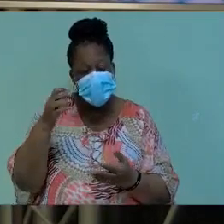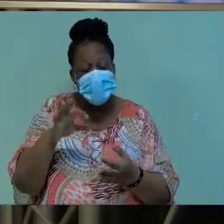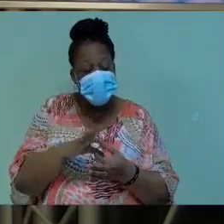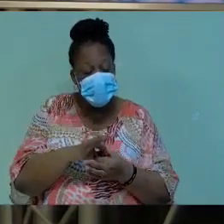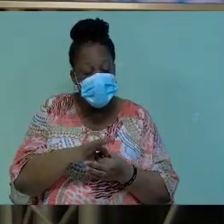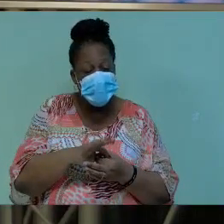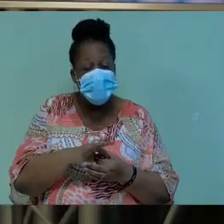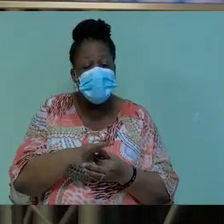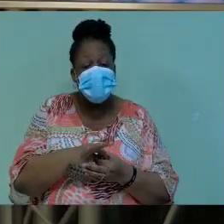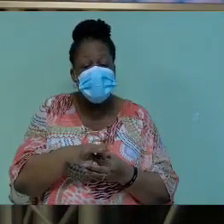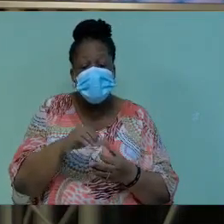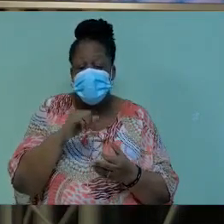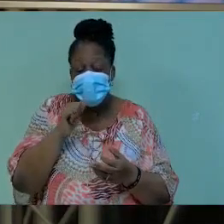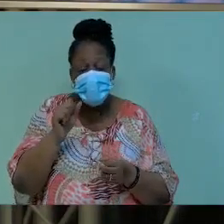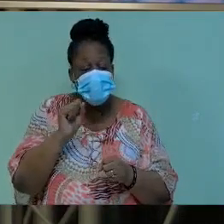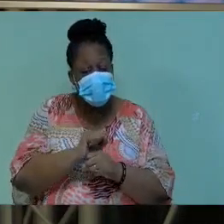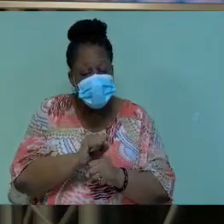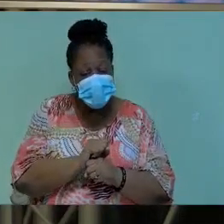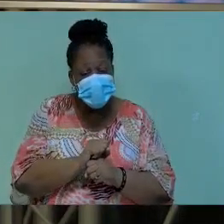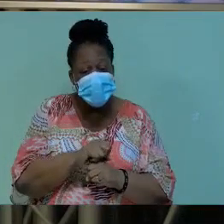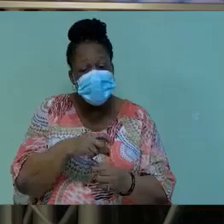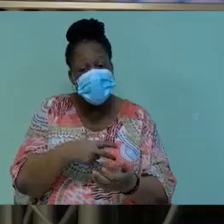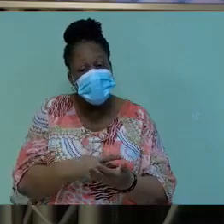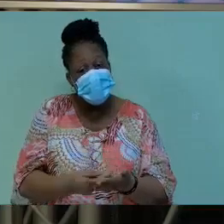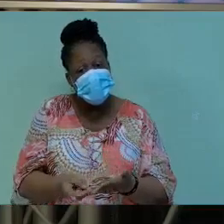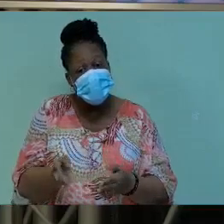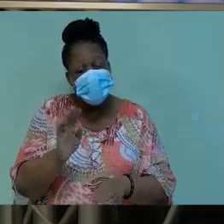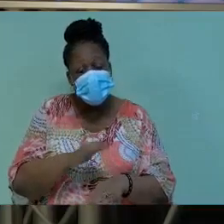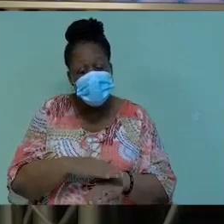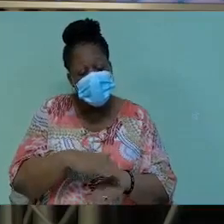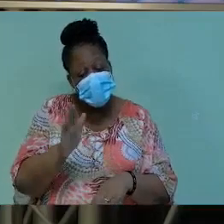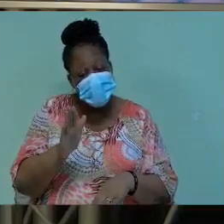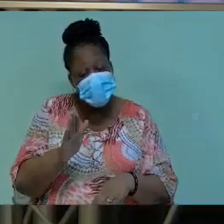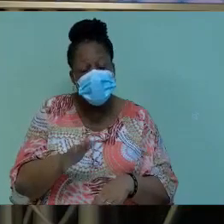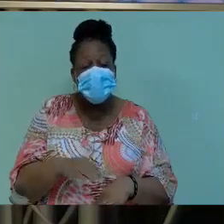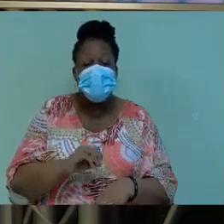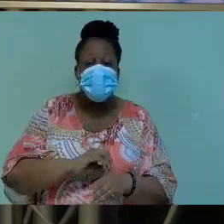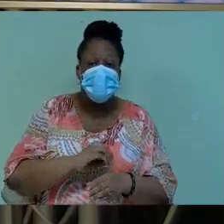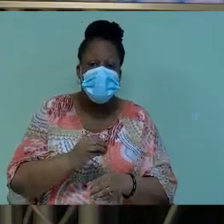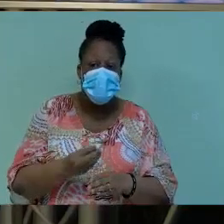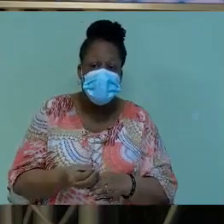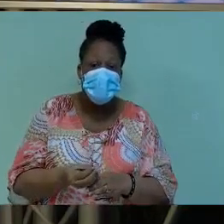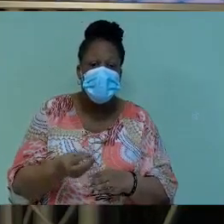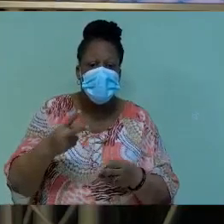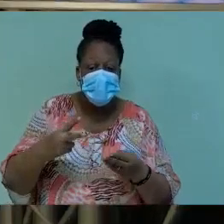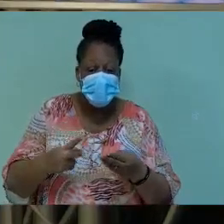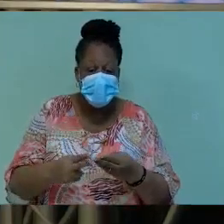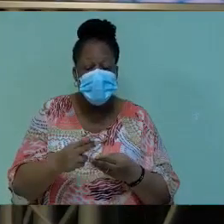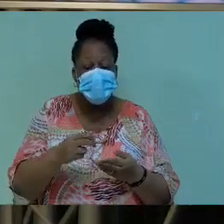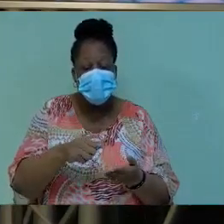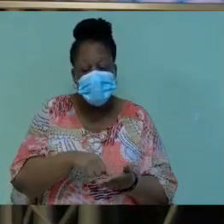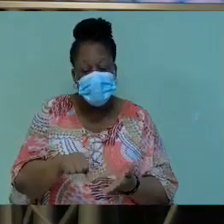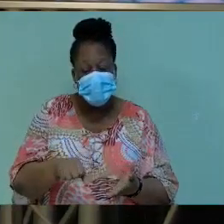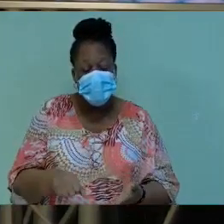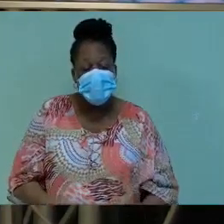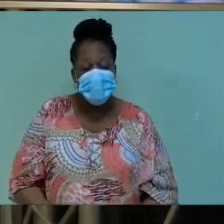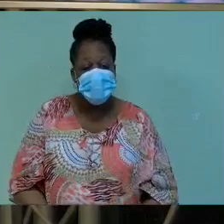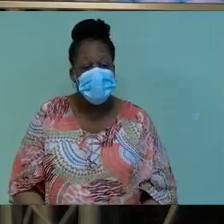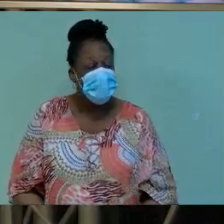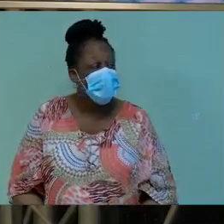this time to help our citizens who are in need. And the government, the federal